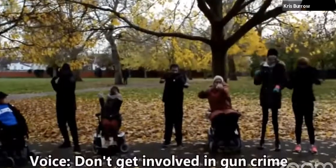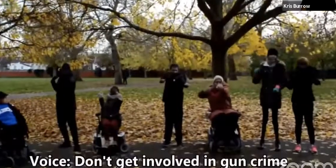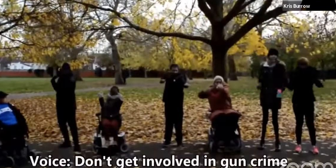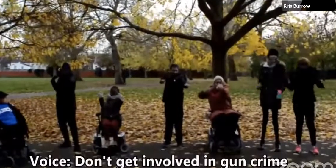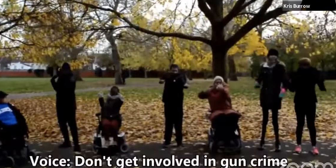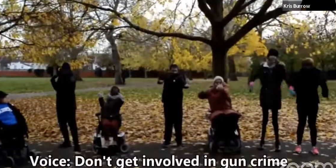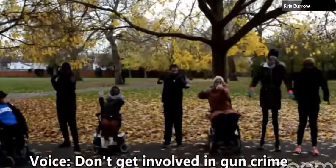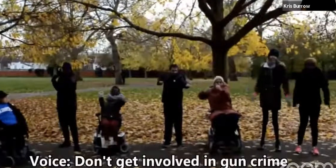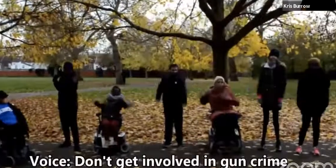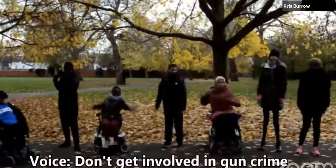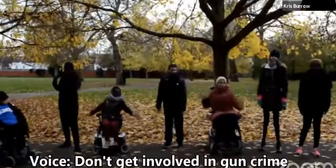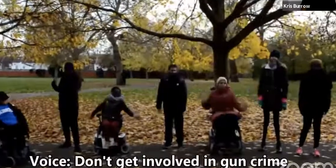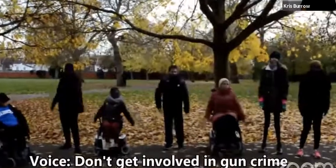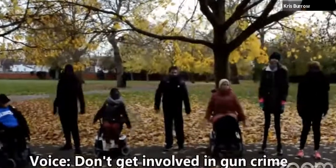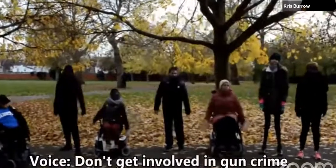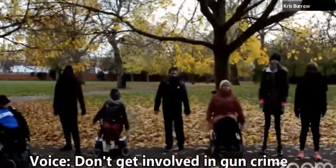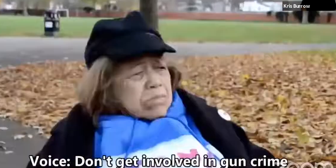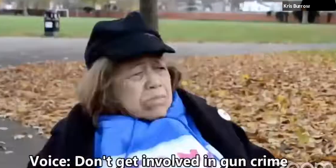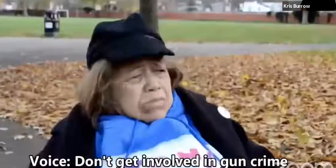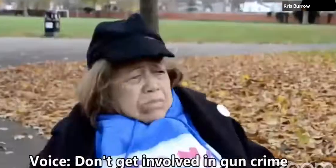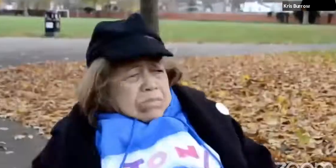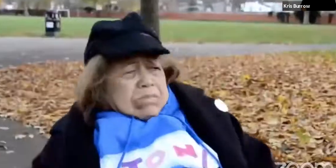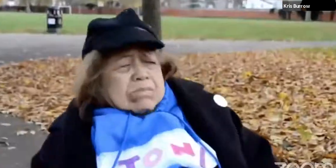Don't get involved in gun crime.